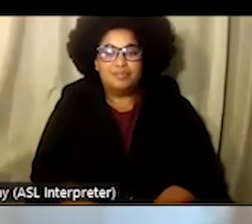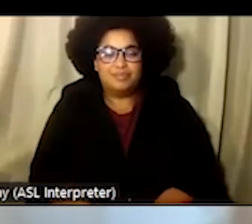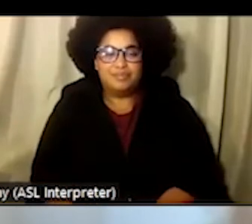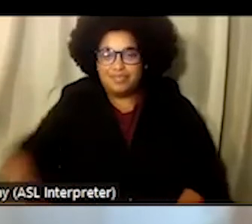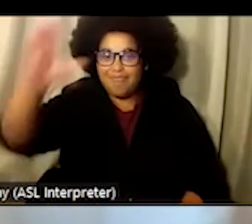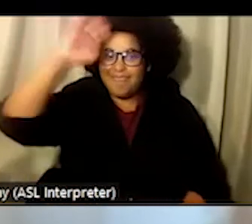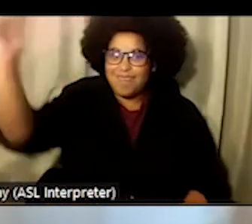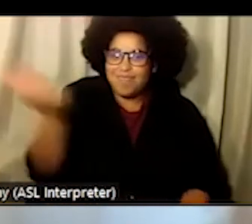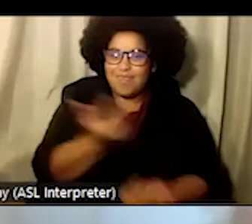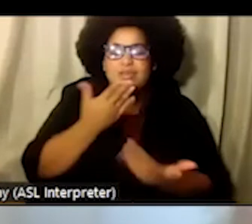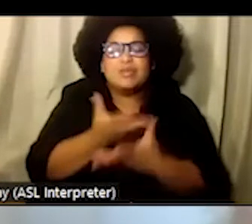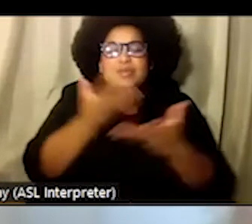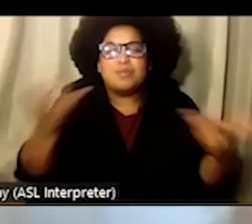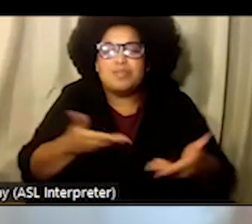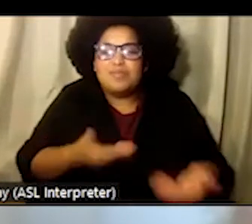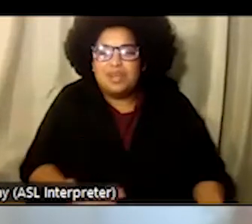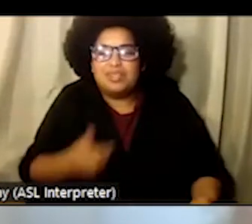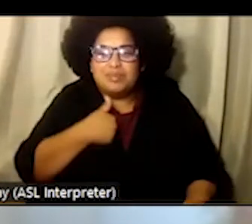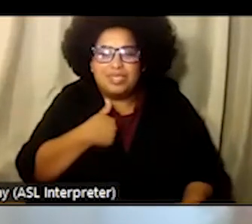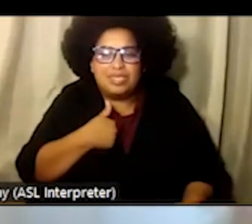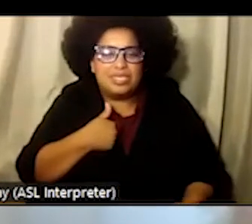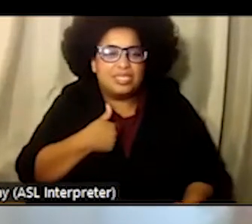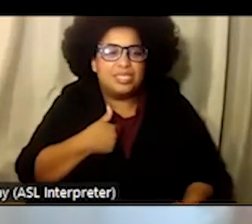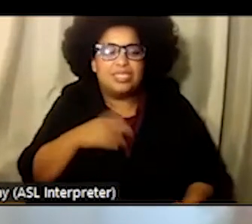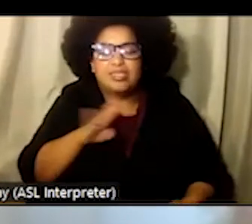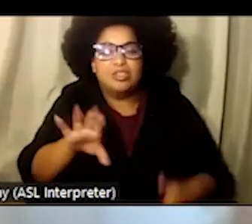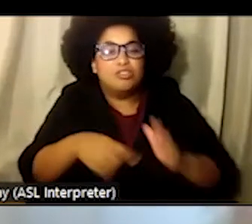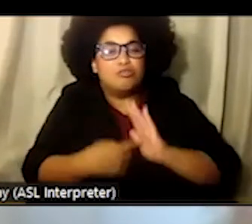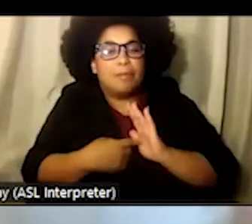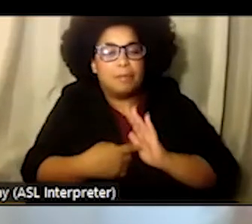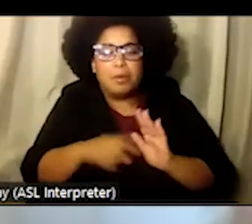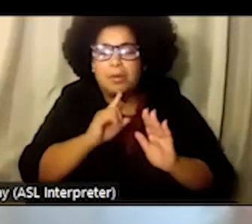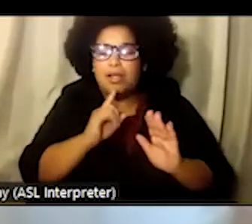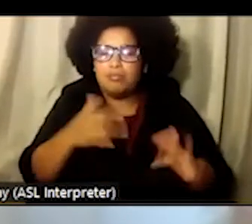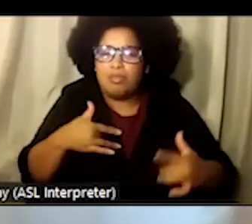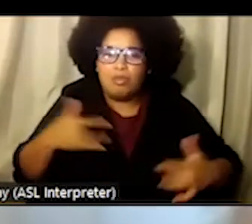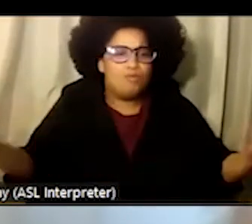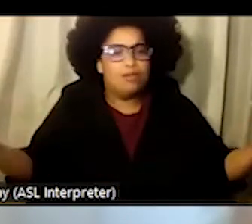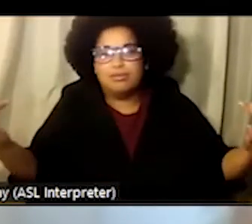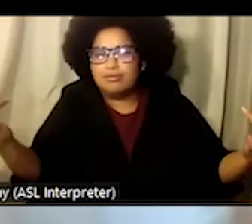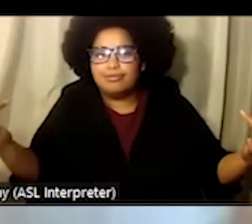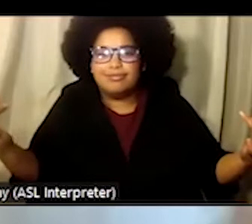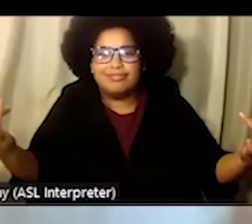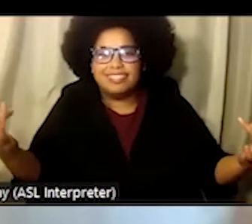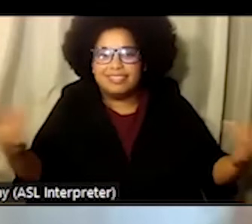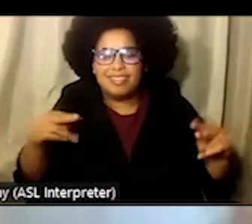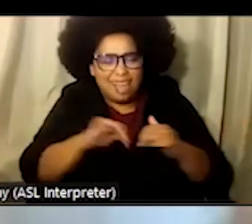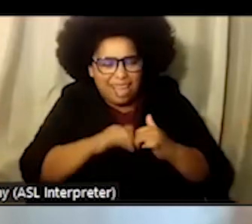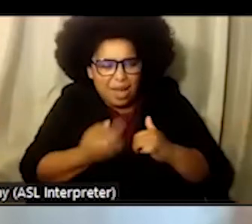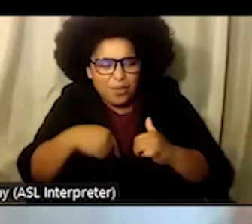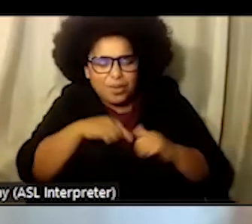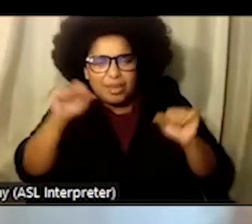Hi, everyone. Thanks so much for having me. As a regional center representative, we are just thrilled to be able to be looking at how we